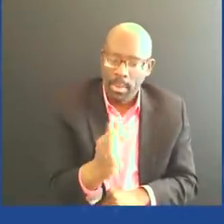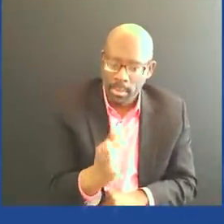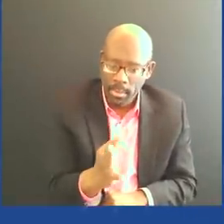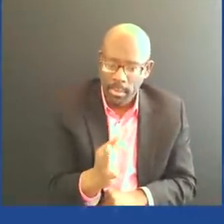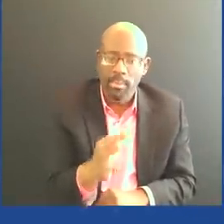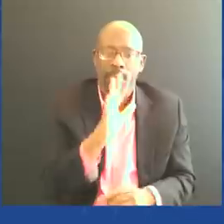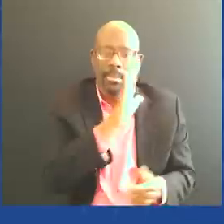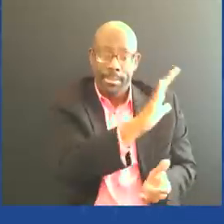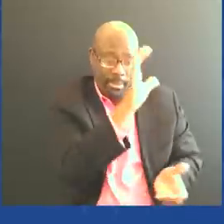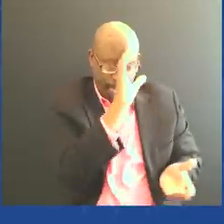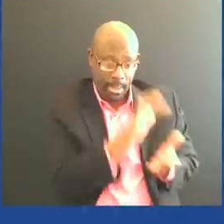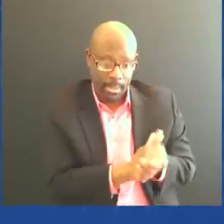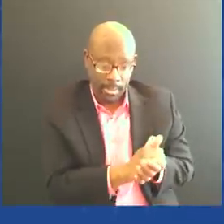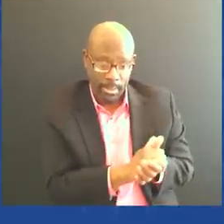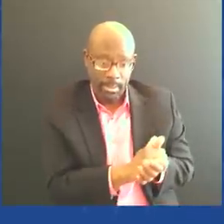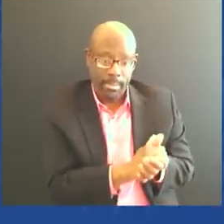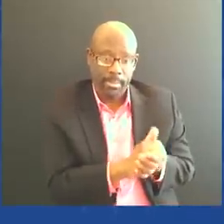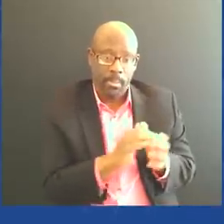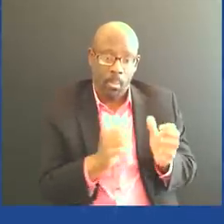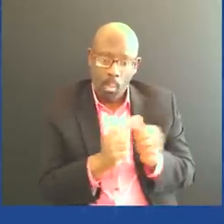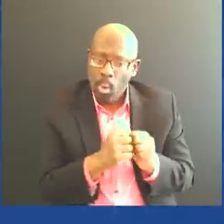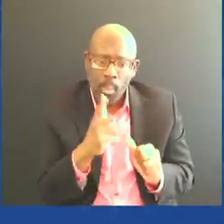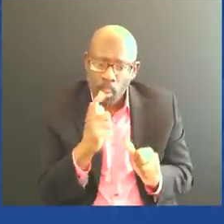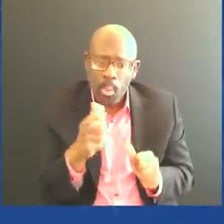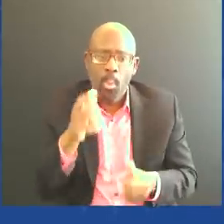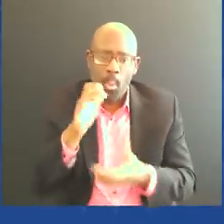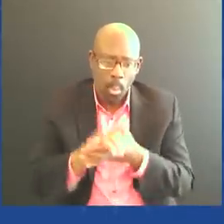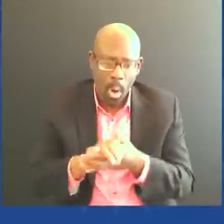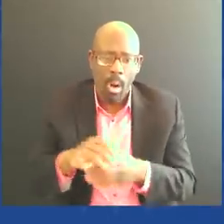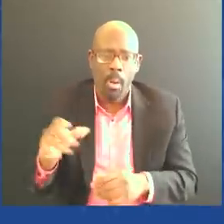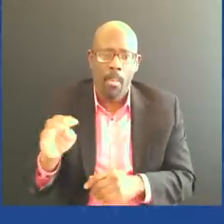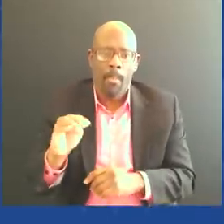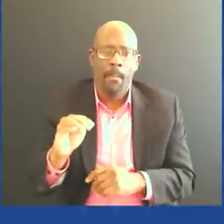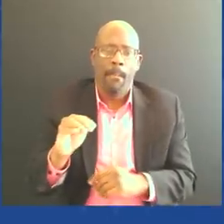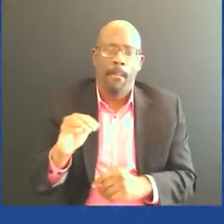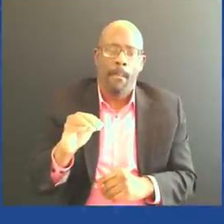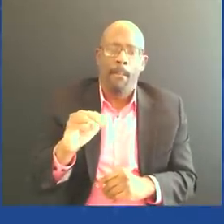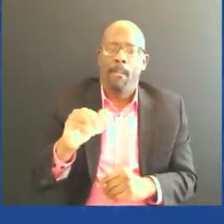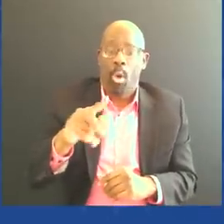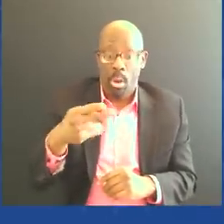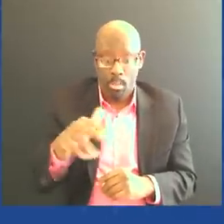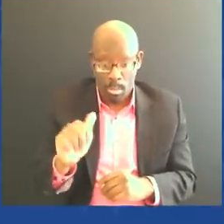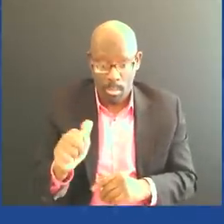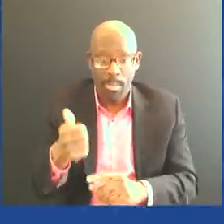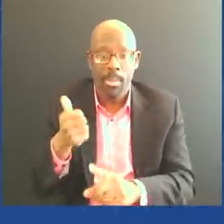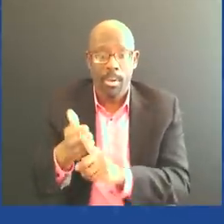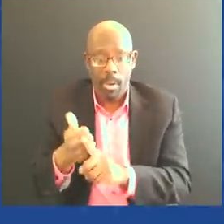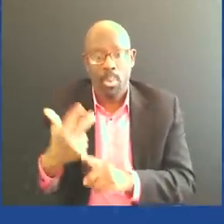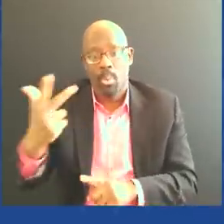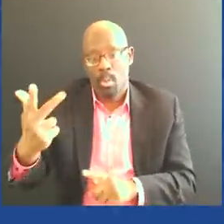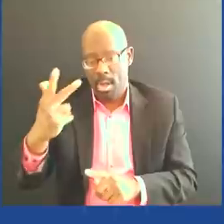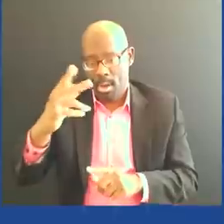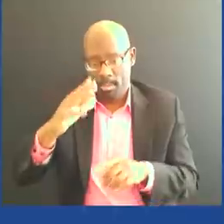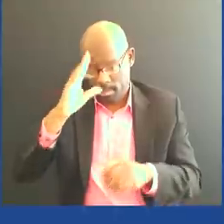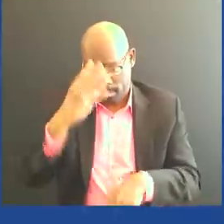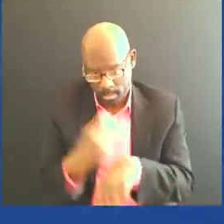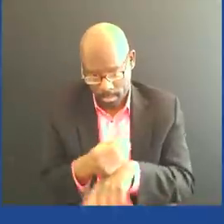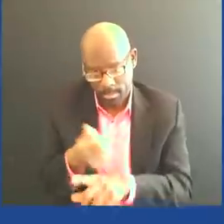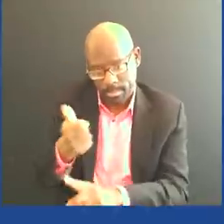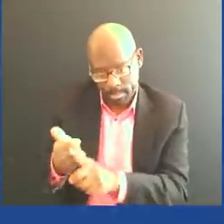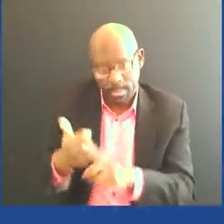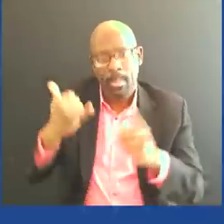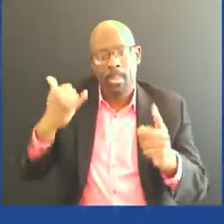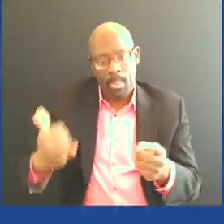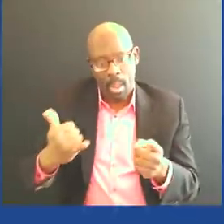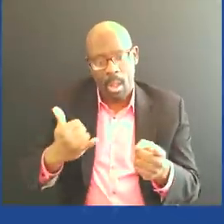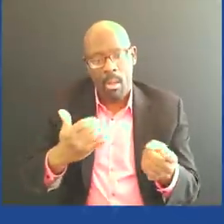and father of three sons, ladies and gentlemen, I present to you our keynote speaker and longtime champion for the building